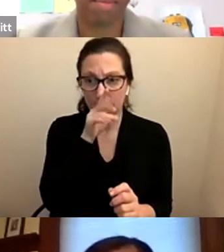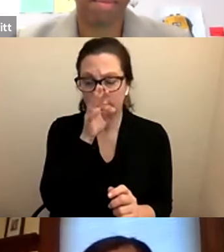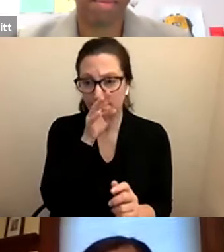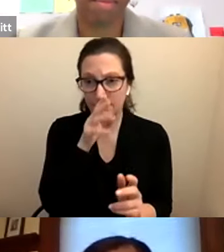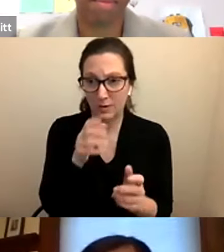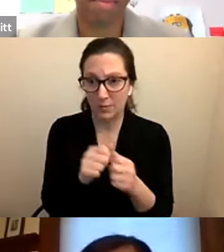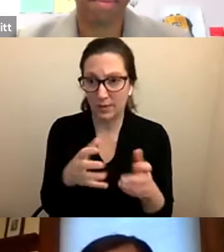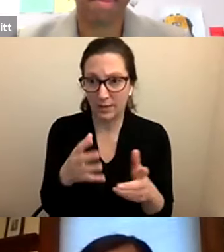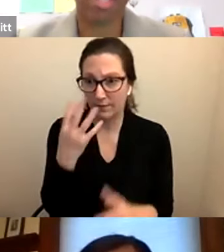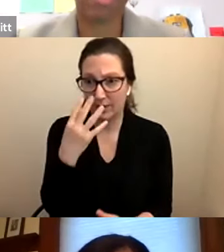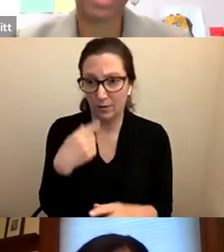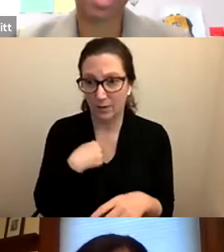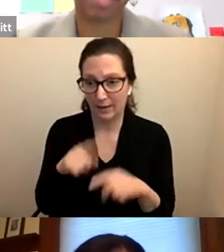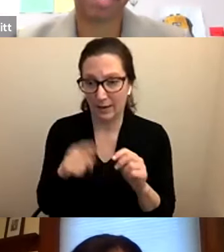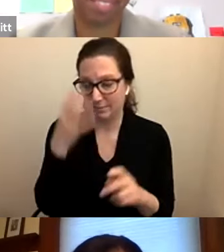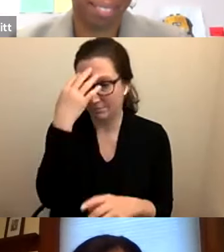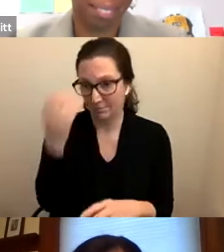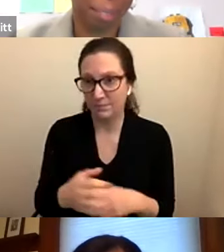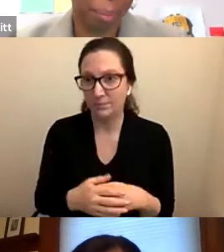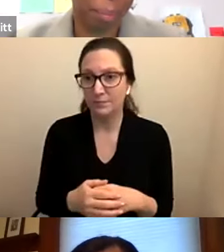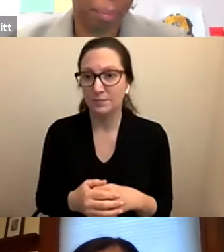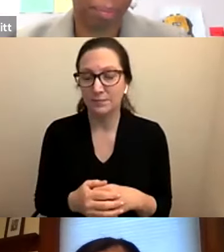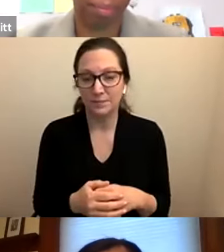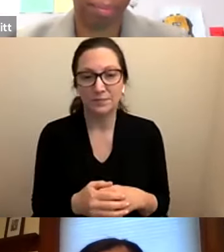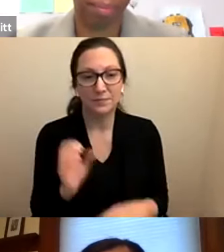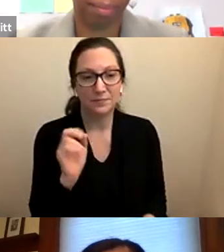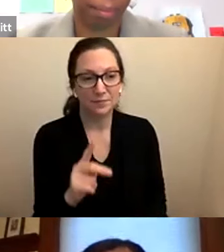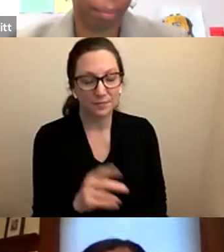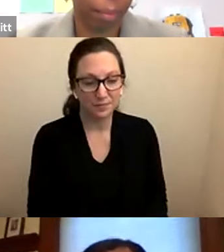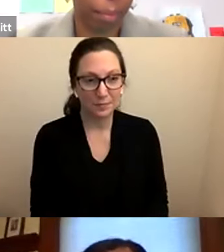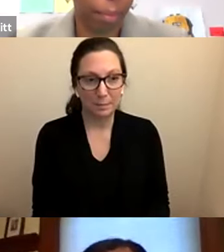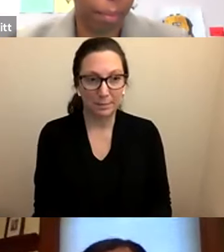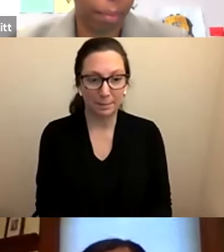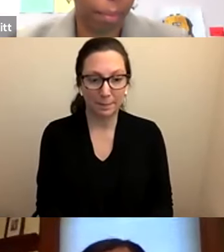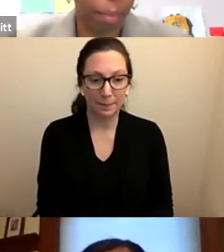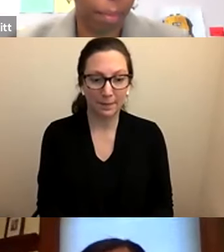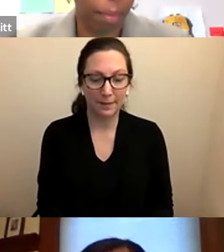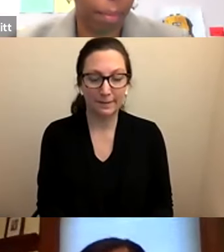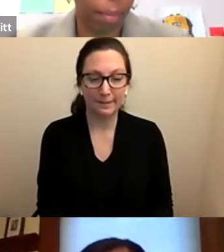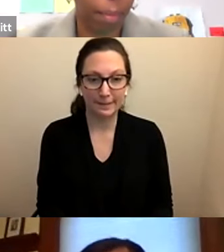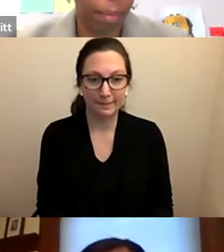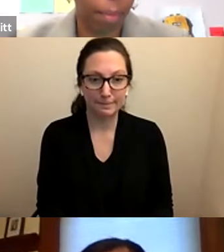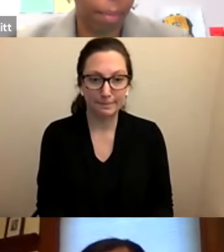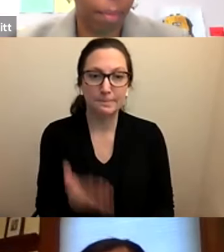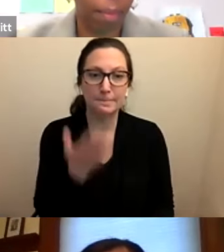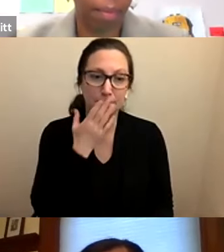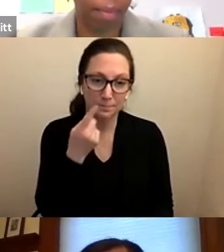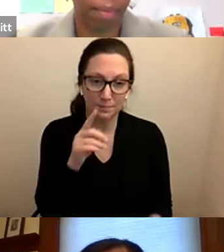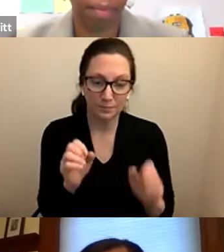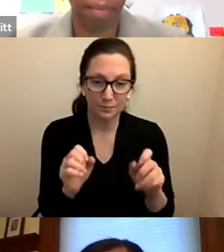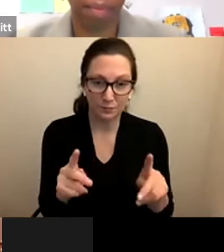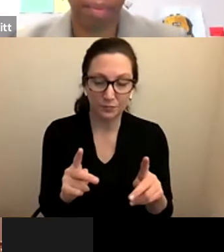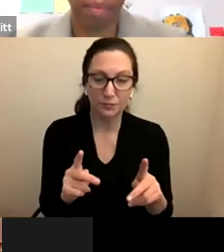Otherwise, I don't think I can remember it. Yes, please. Okay, so look at, thanks a lot for the opportunity.